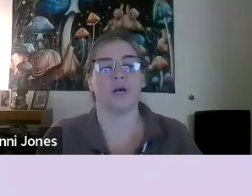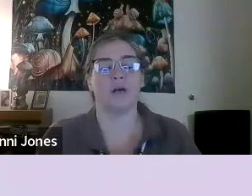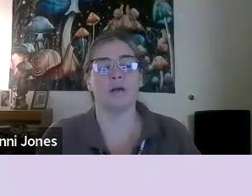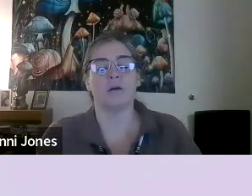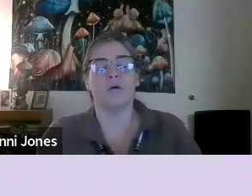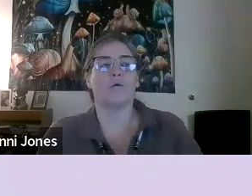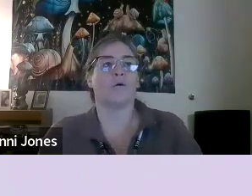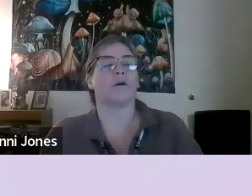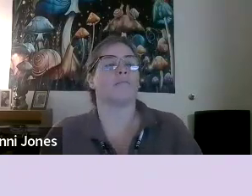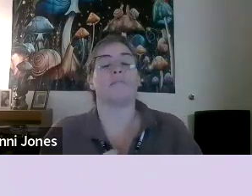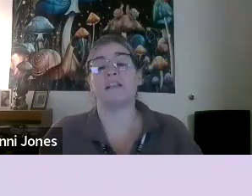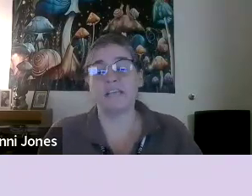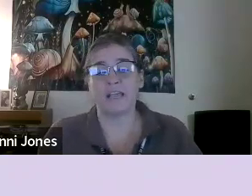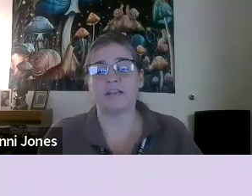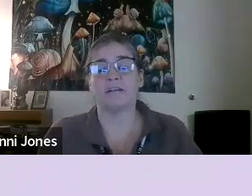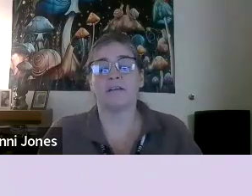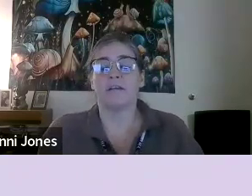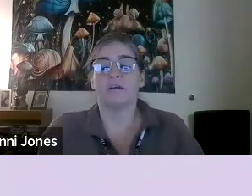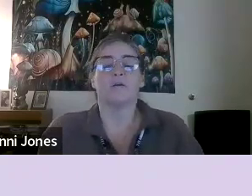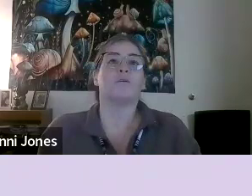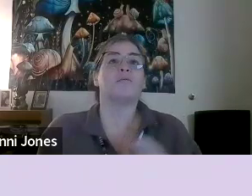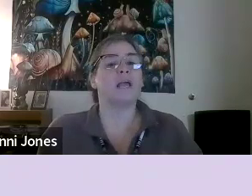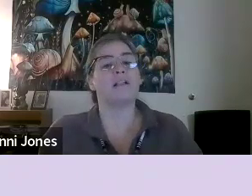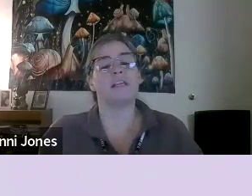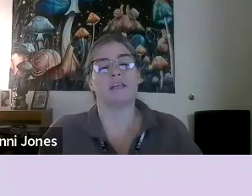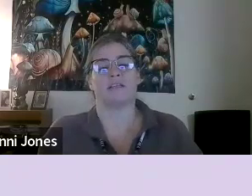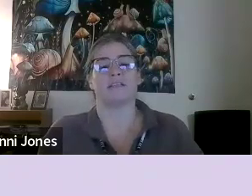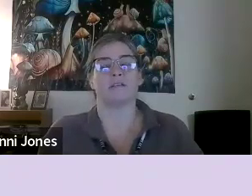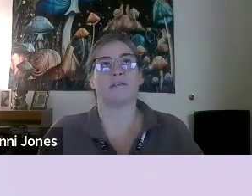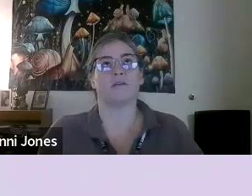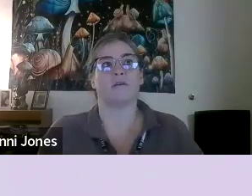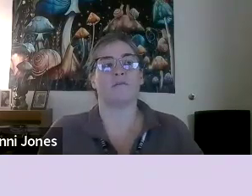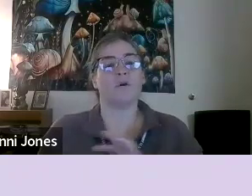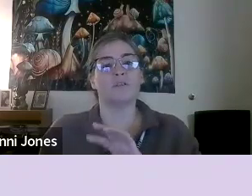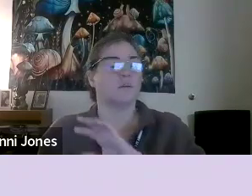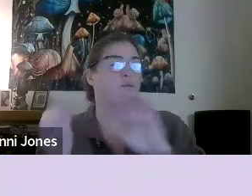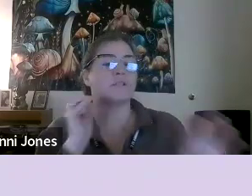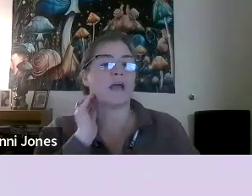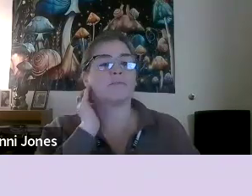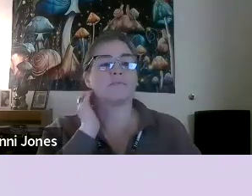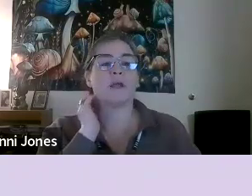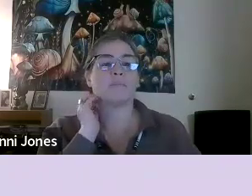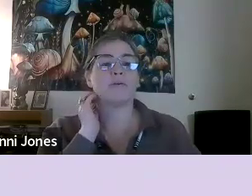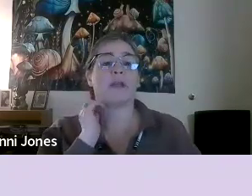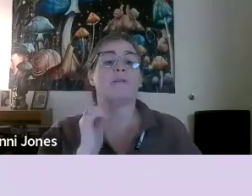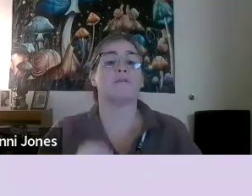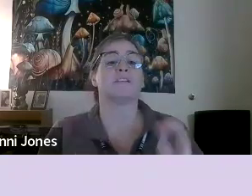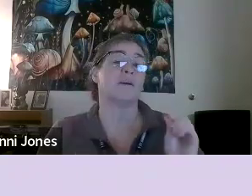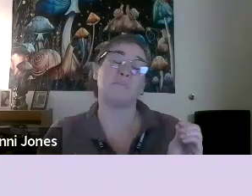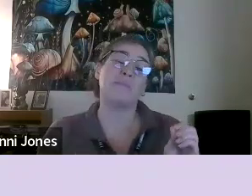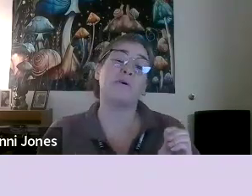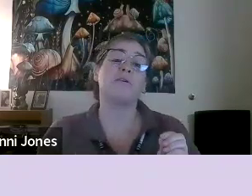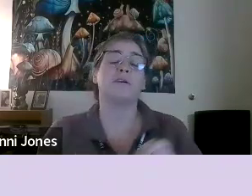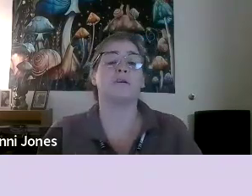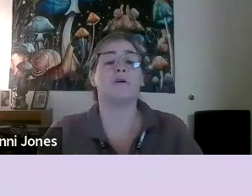do yoga or meditate. When the reality is those items might be great